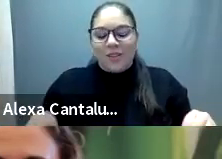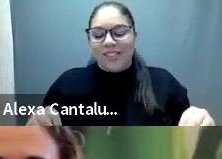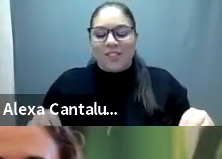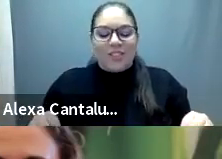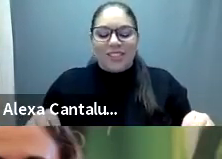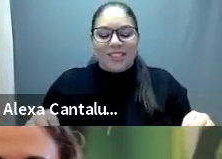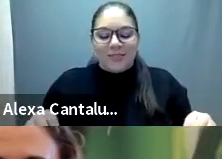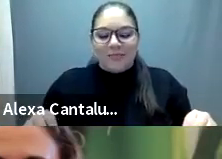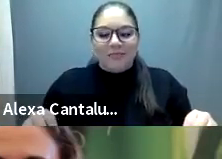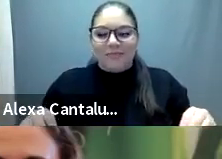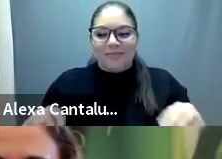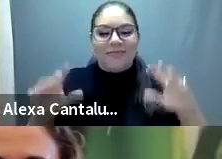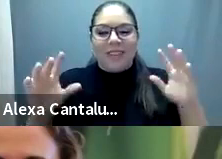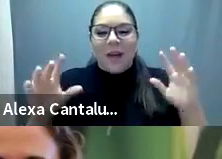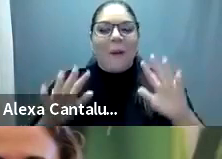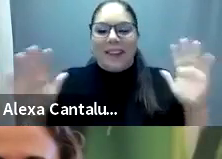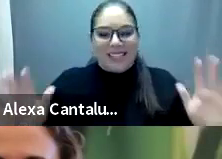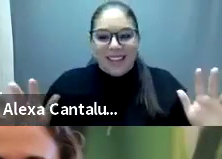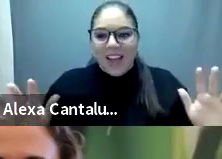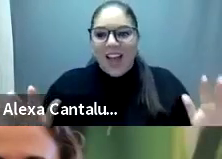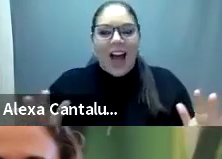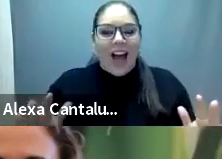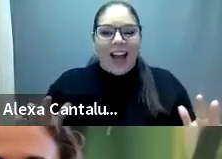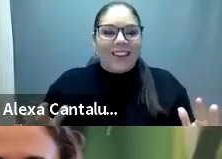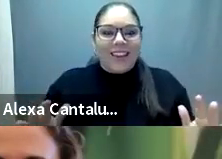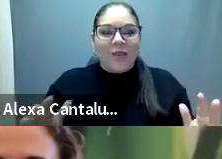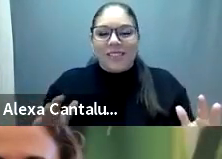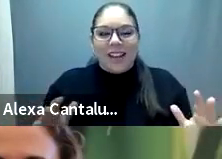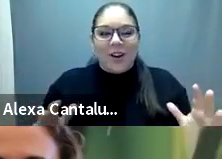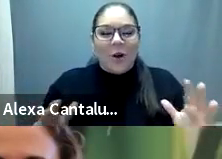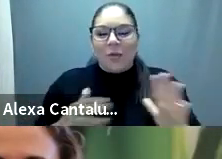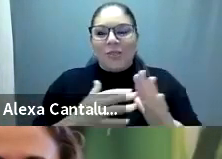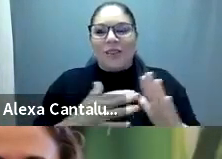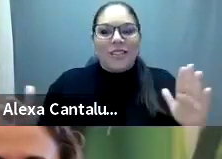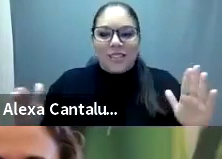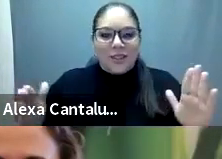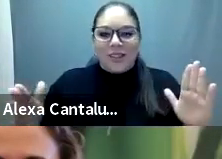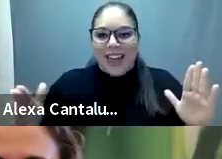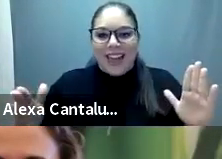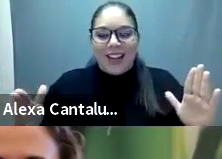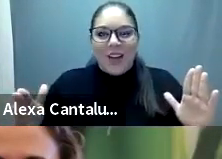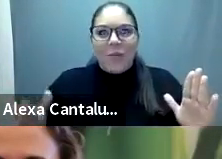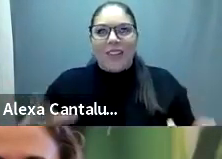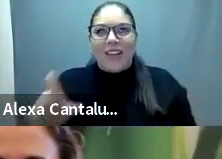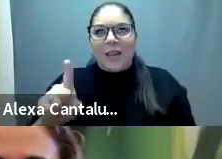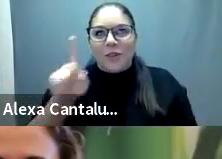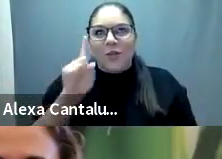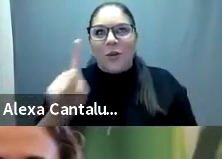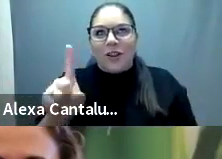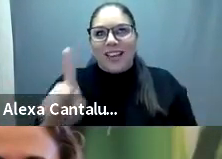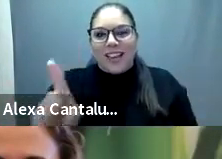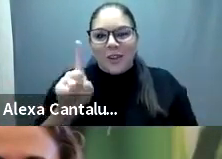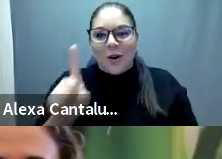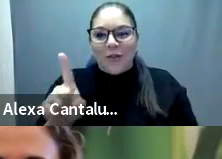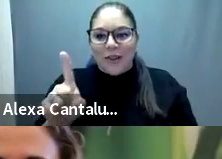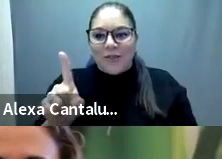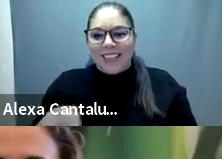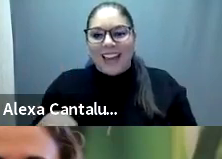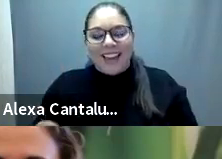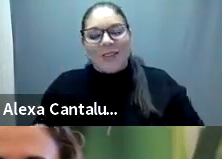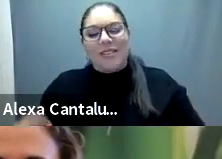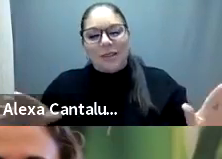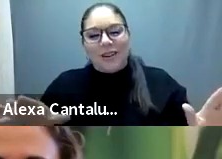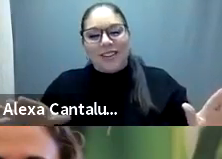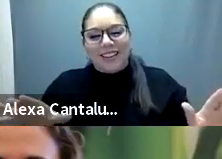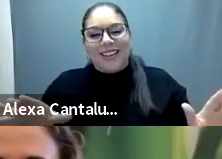Fair was just amazing. I think I was there almost every single day with the exception of Wednesday. I took off that